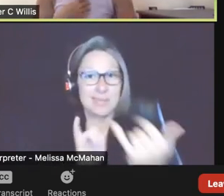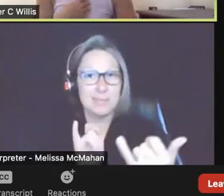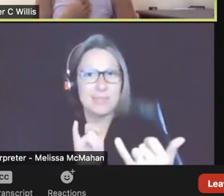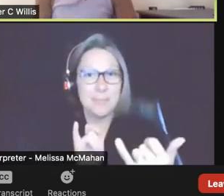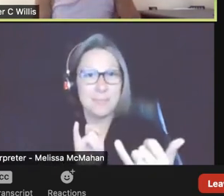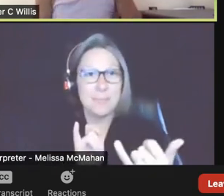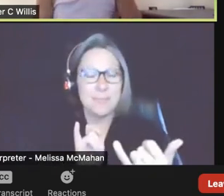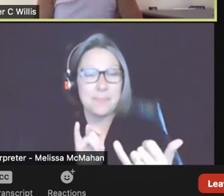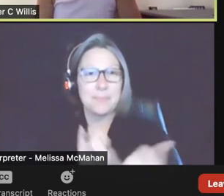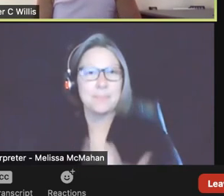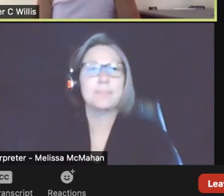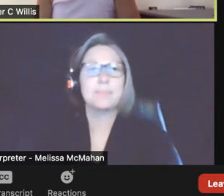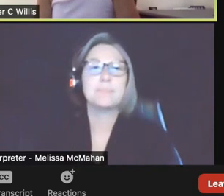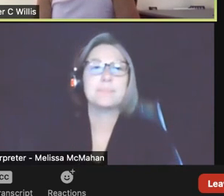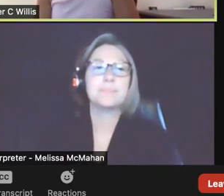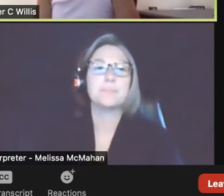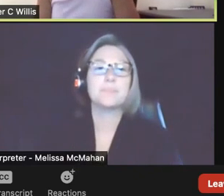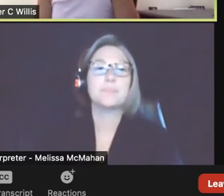physical manner.